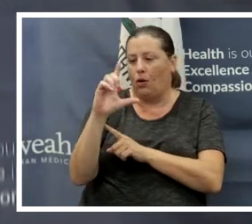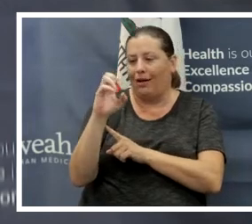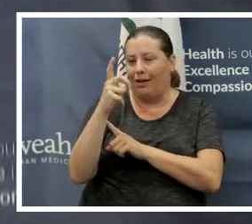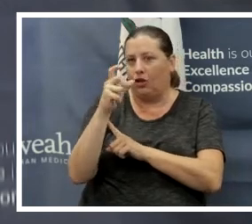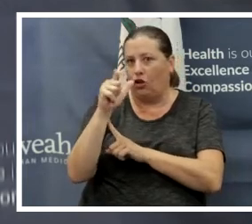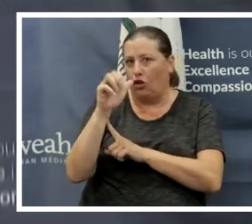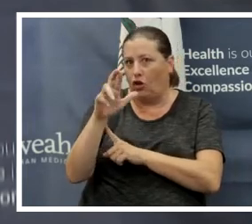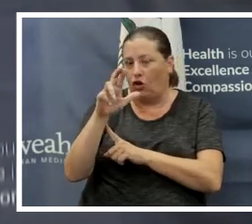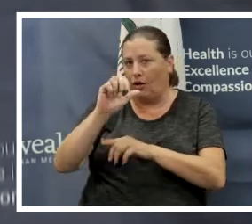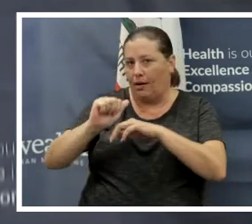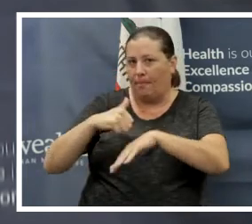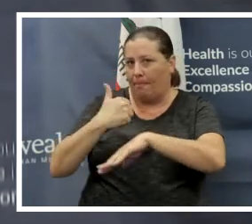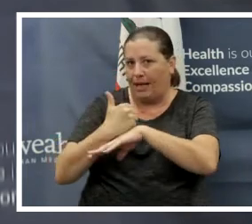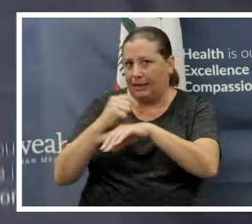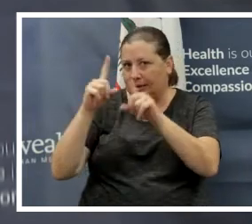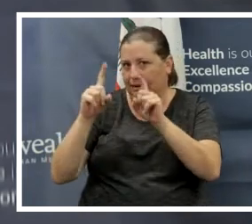count